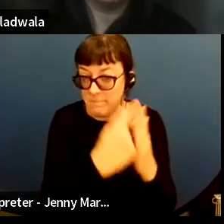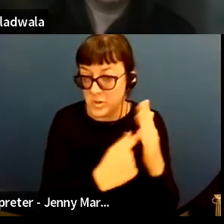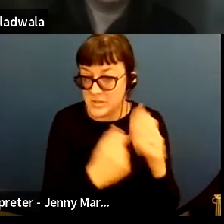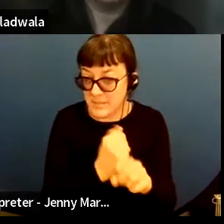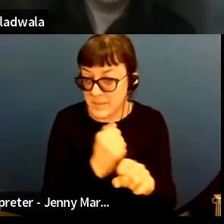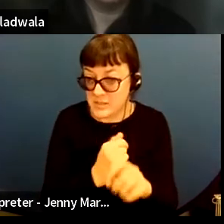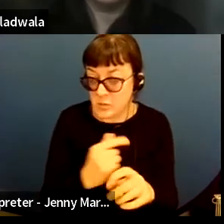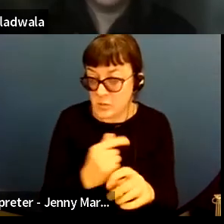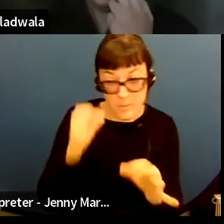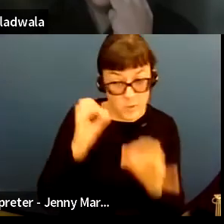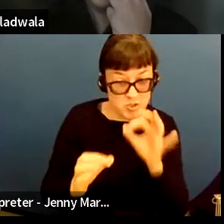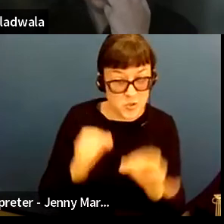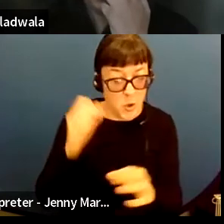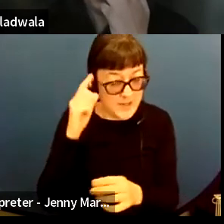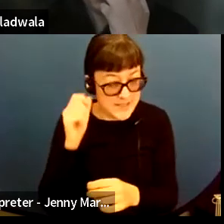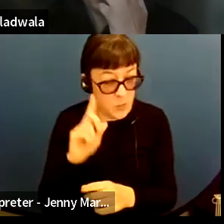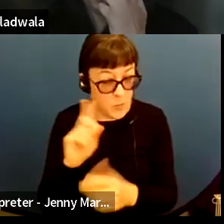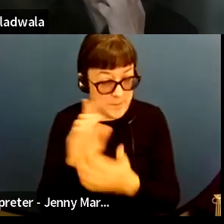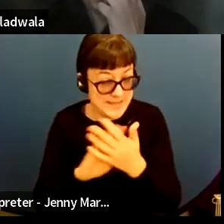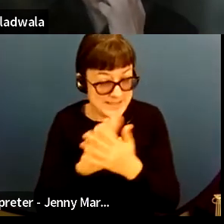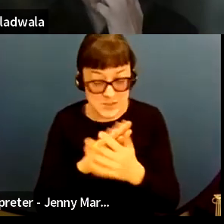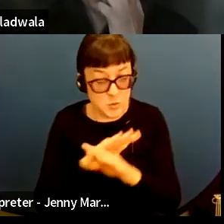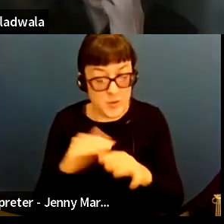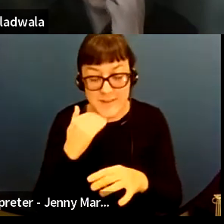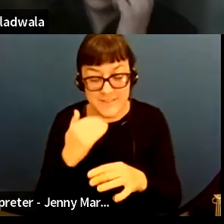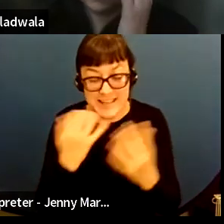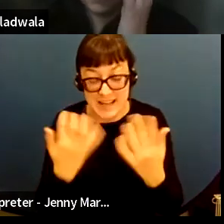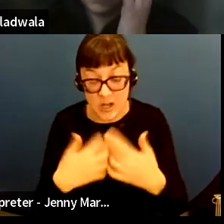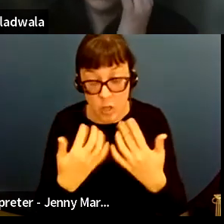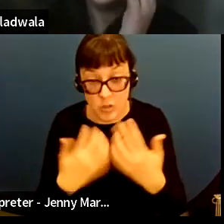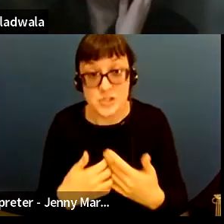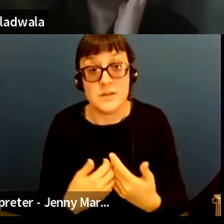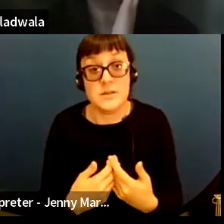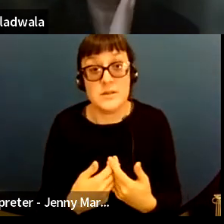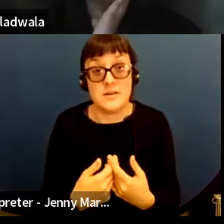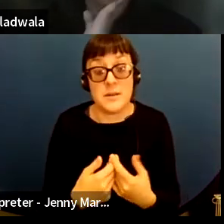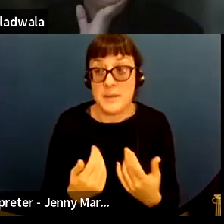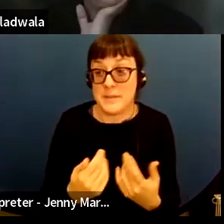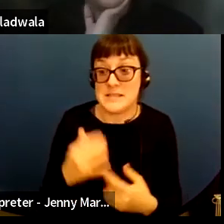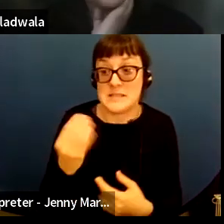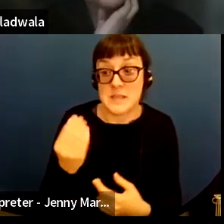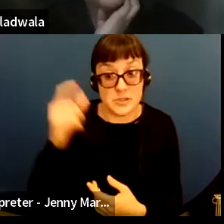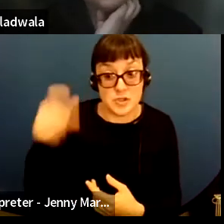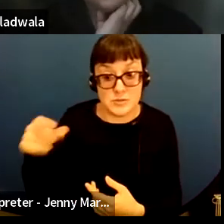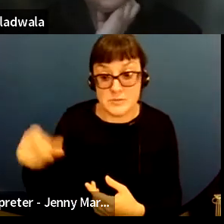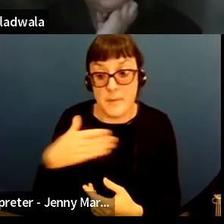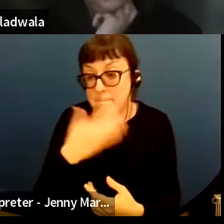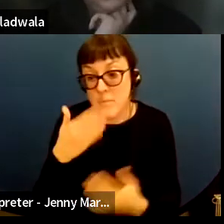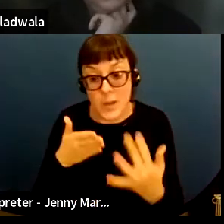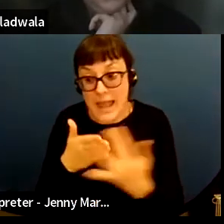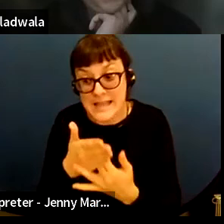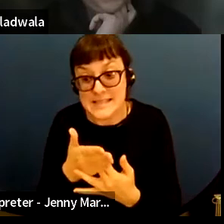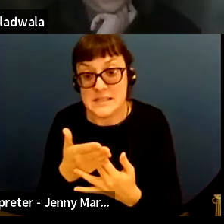consequences of this issue, sort of beyond that, you know, certain students might not get access to a certain amount